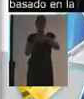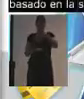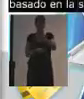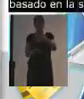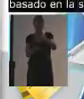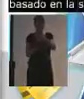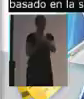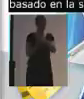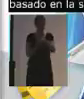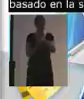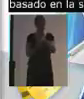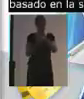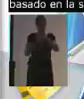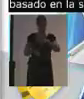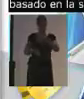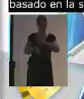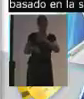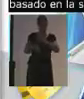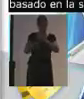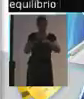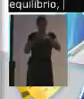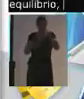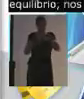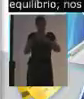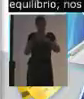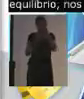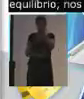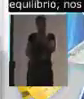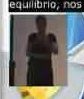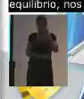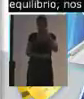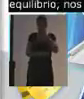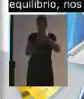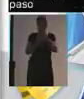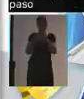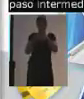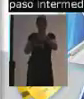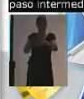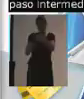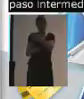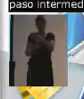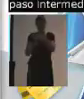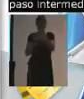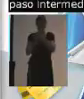our progress speed. It's taking us, we take very long in the intermediate step.